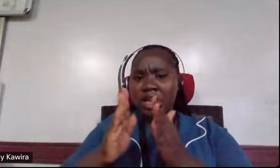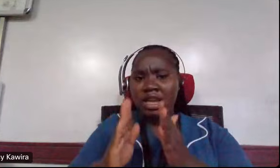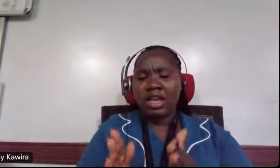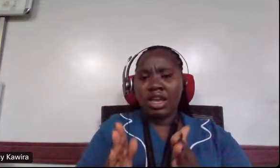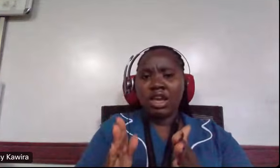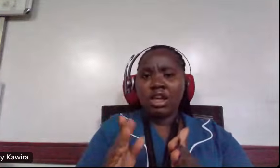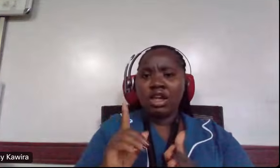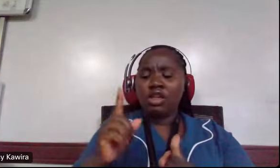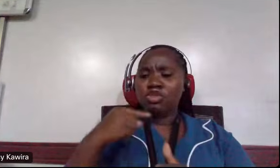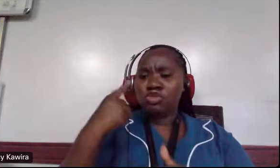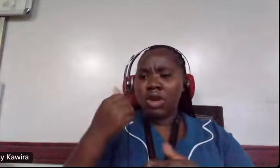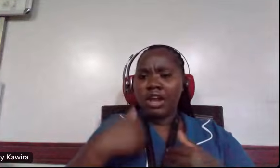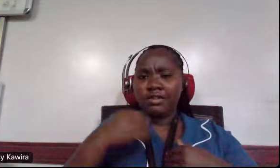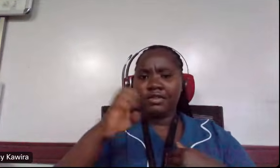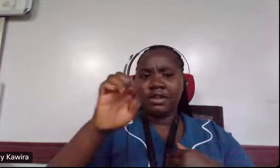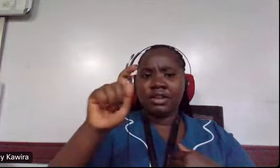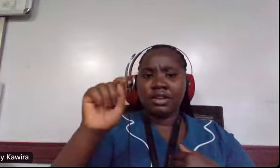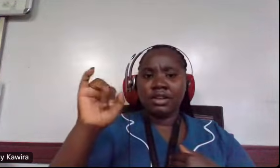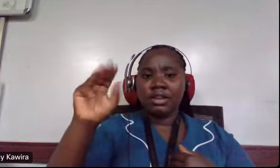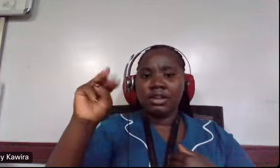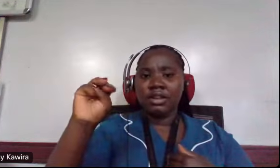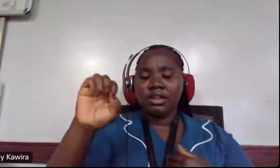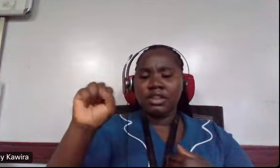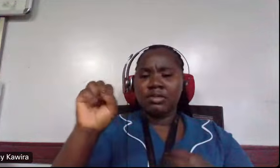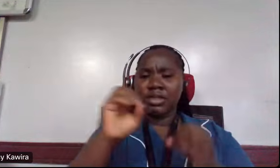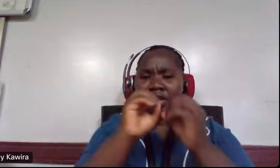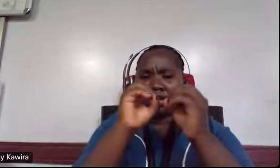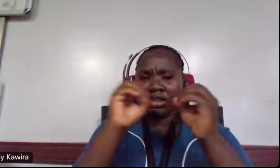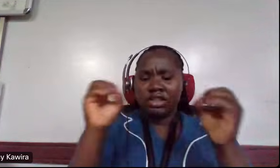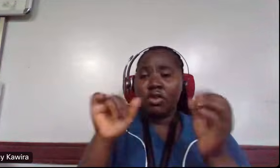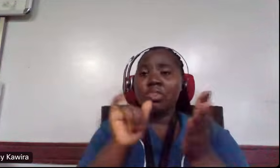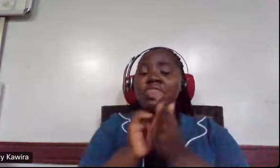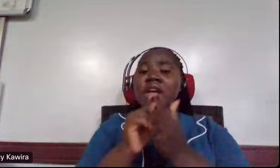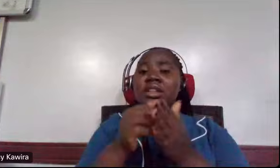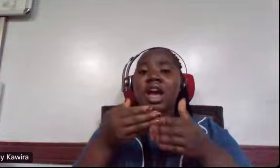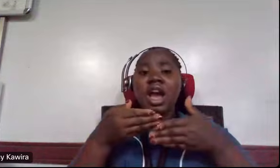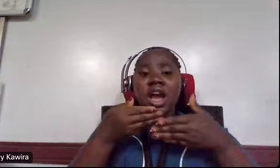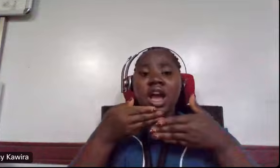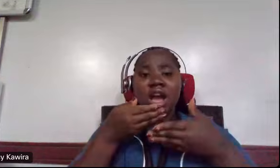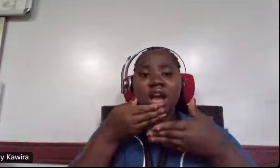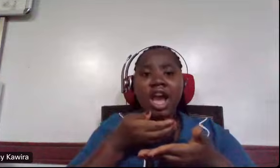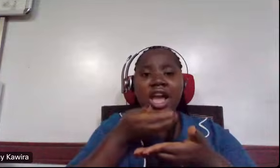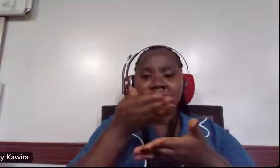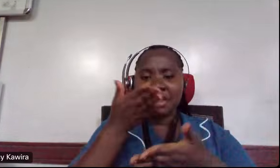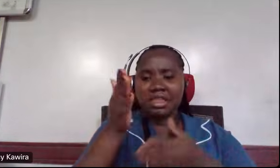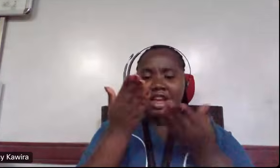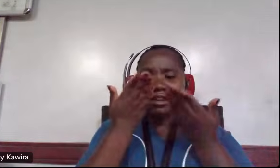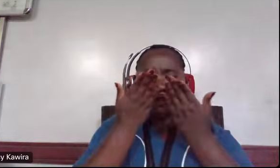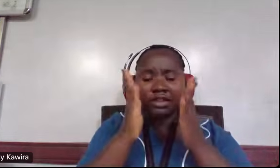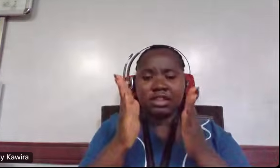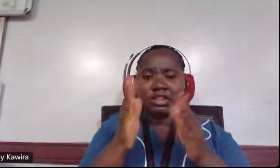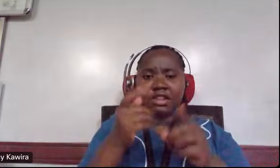Cherotich, that has been addressed. From your iTax account, you can declare I know the word declare has